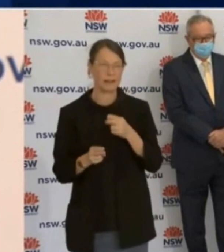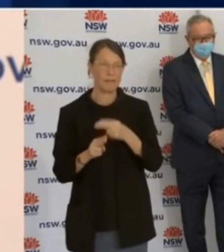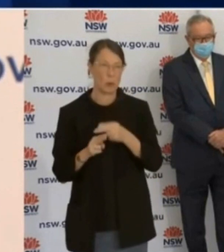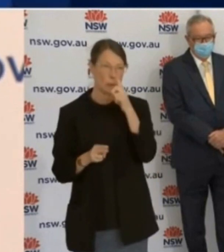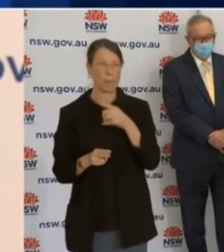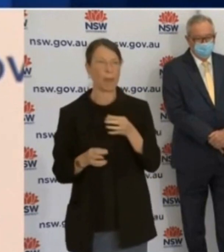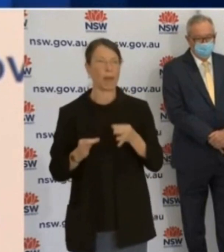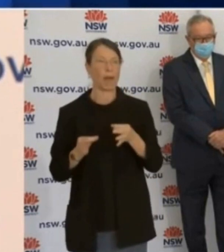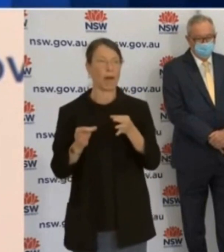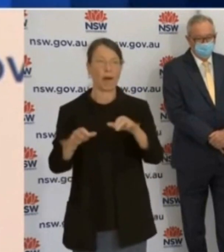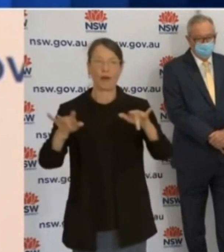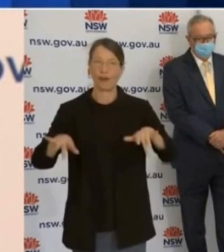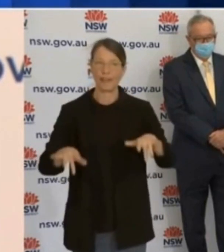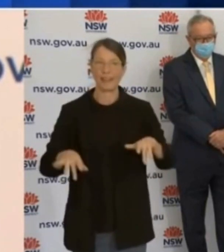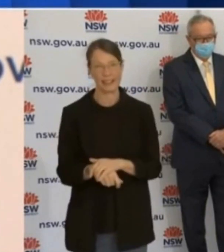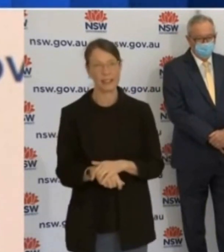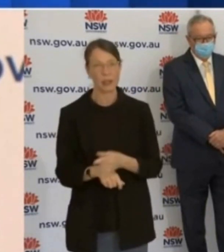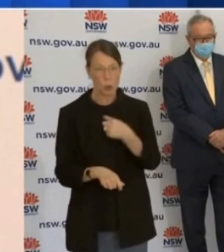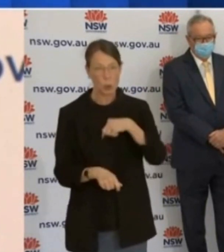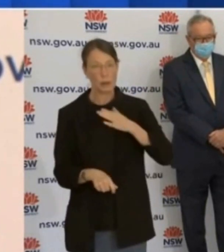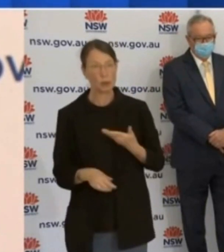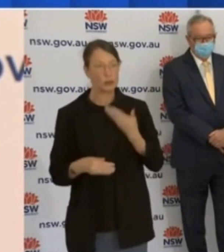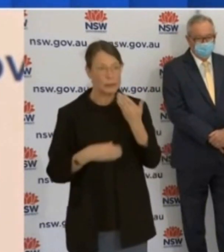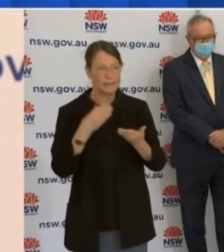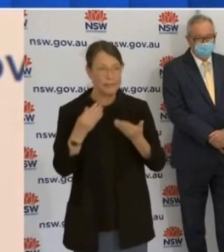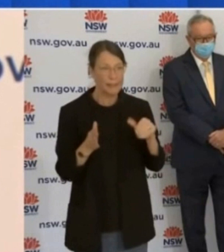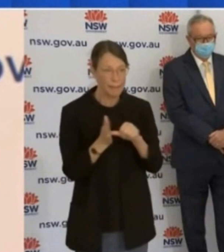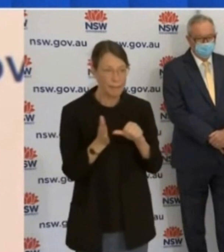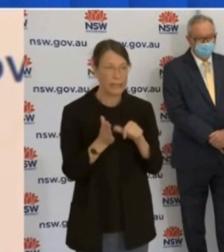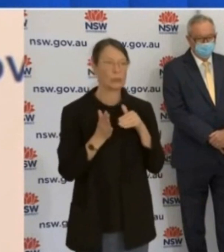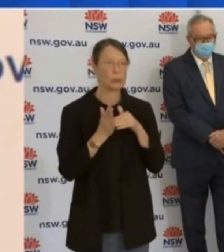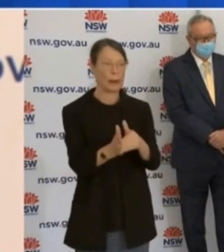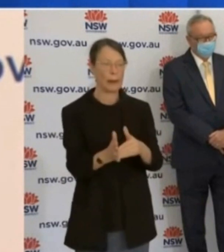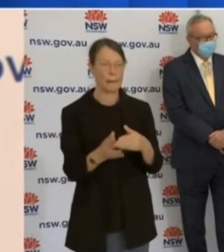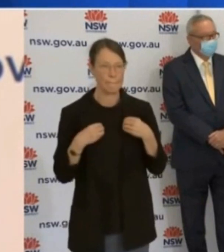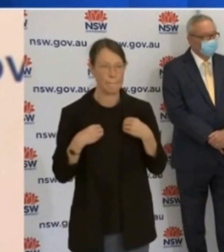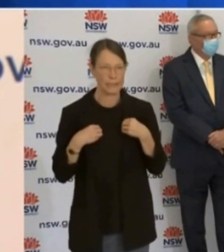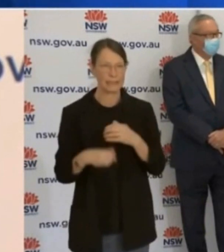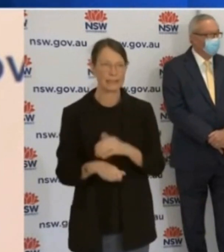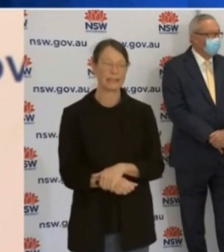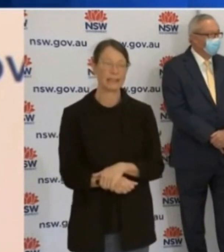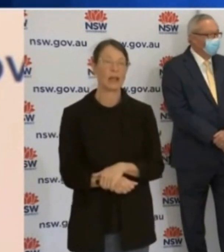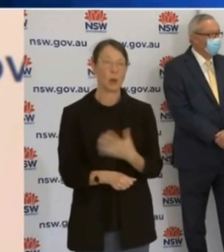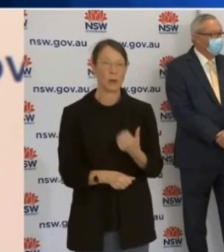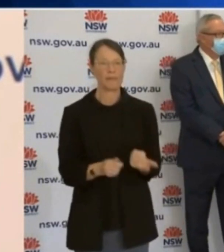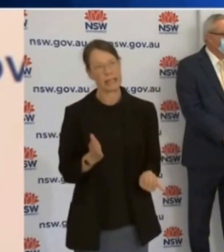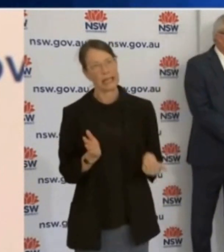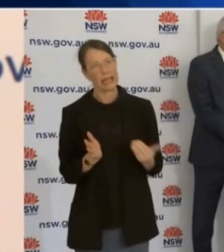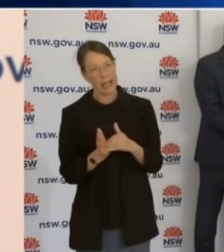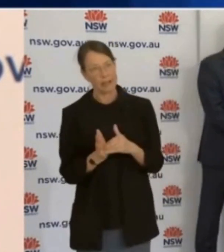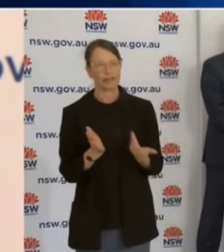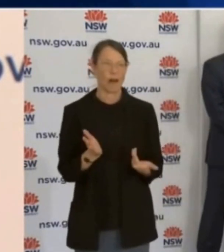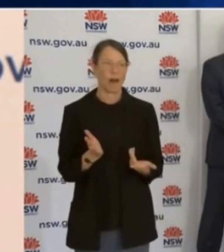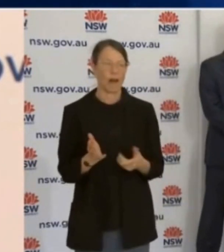Please know that we're keen to get the dollars out as much as you are. We thank you for your patience, and please know that there's been additional resources, additional systems